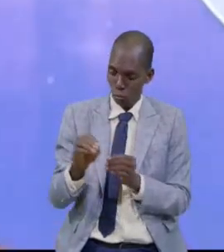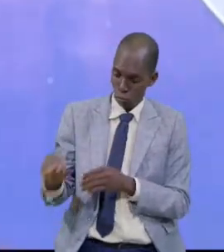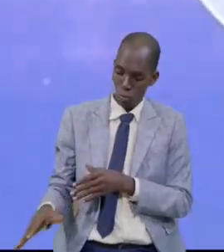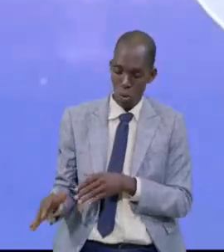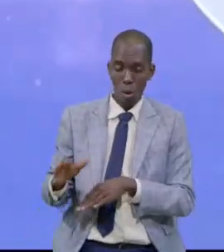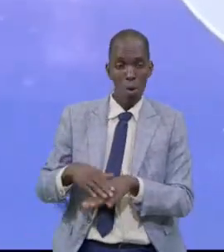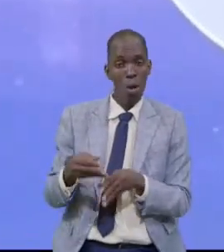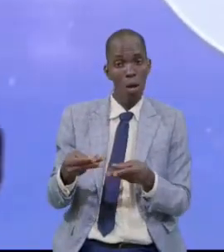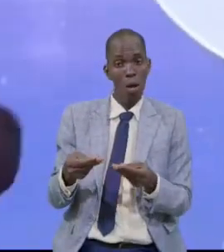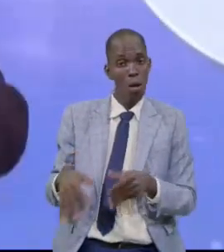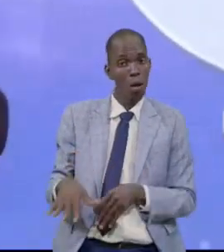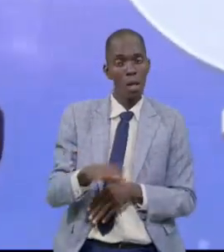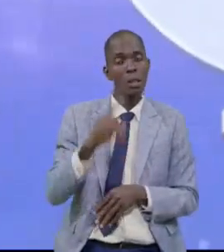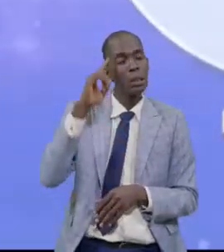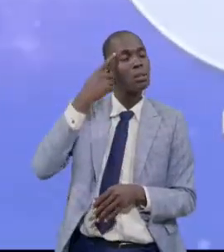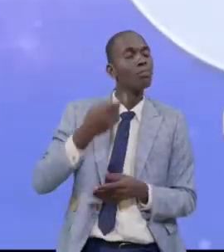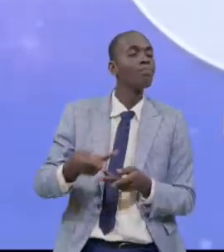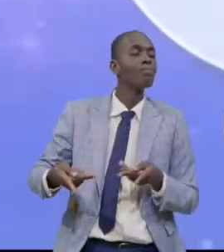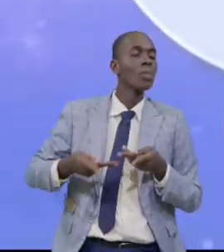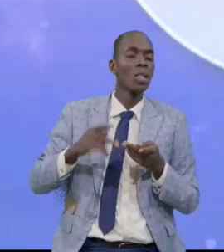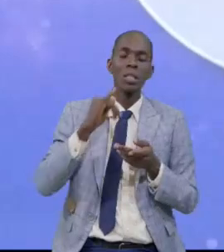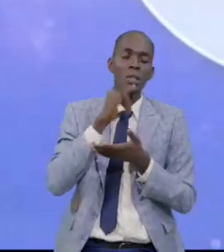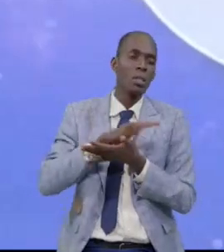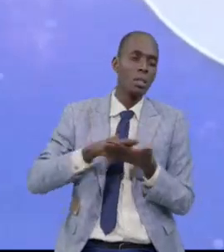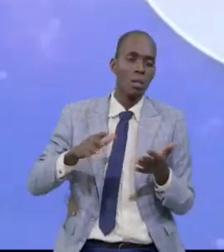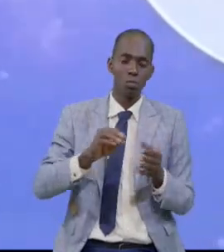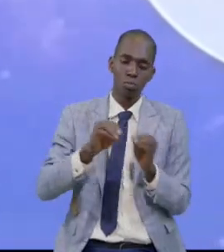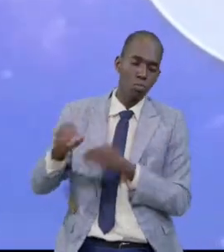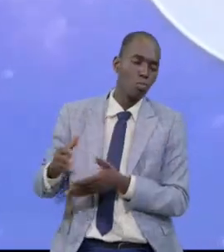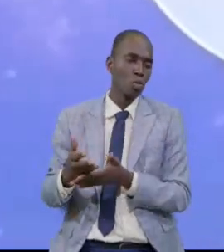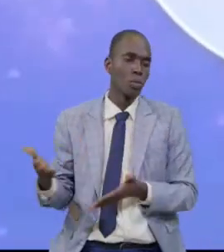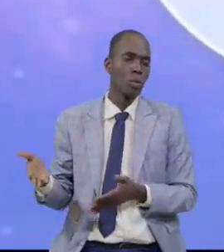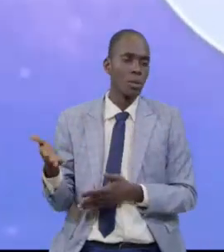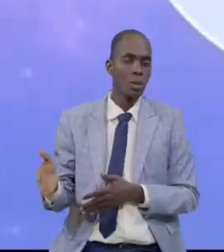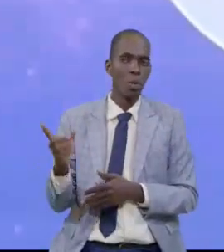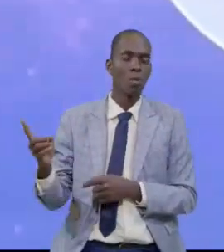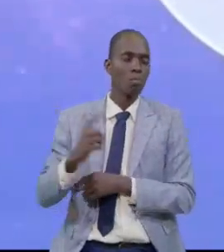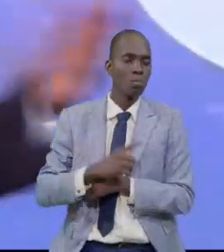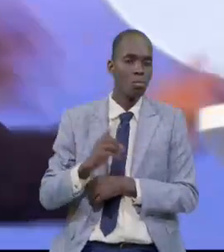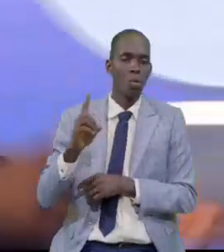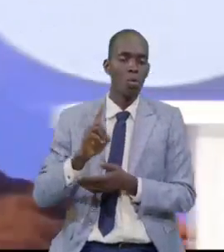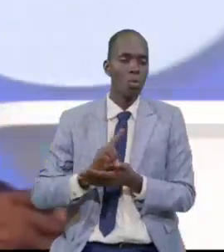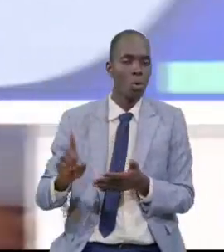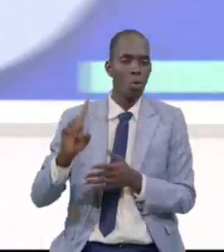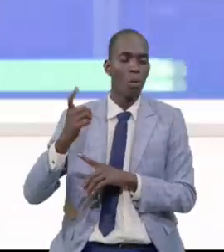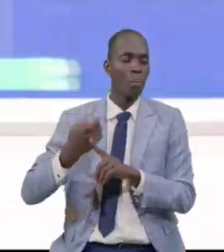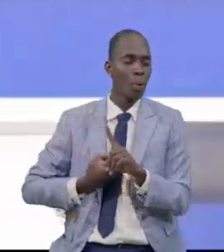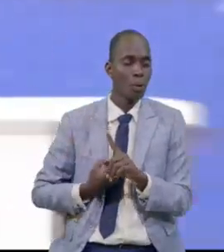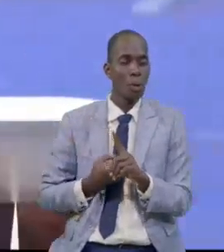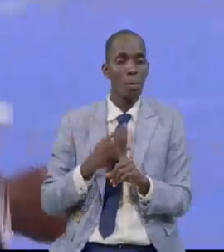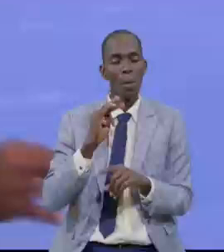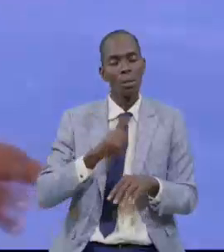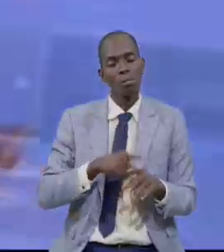is clean and you leave it there a day, a week, a month, by the time you come back and